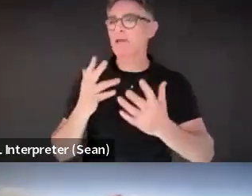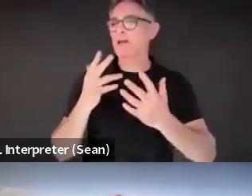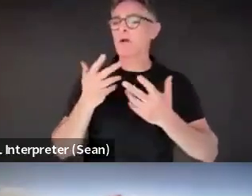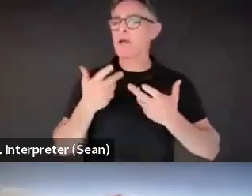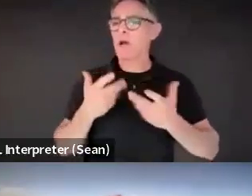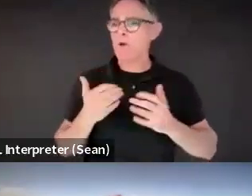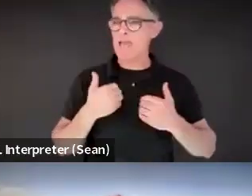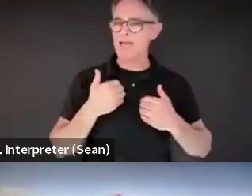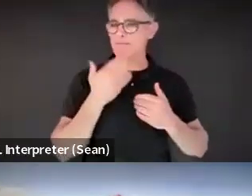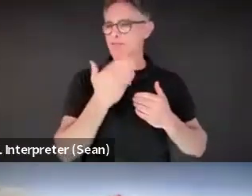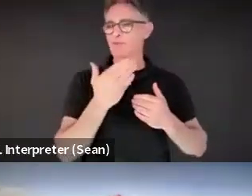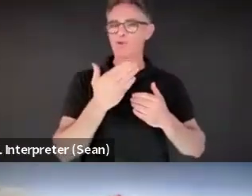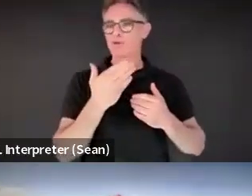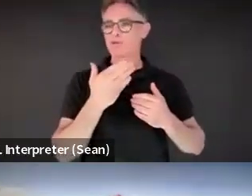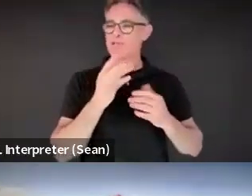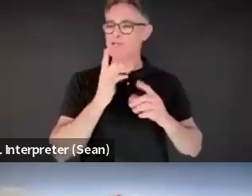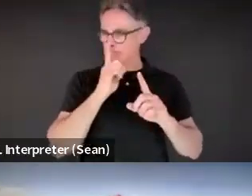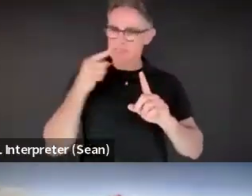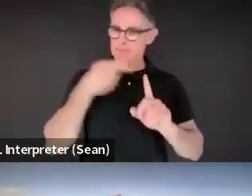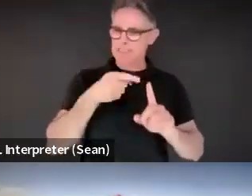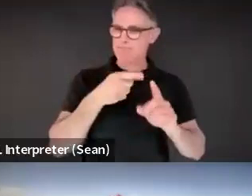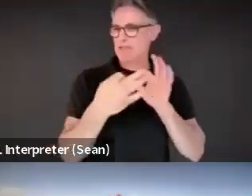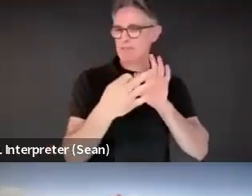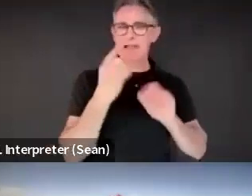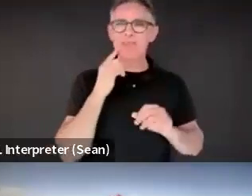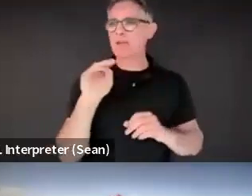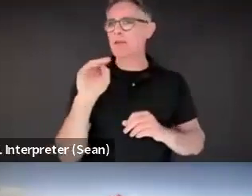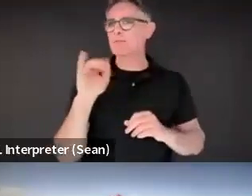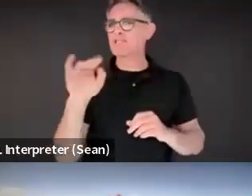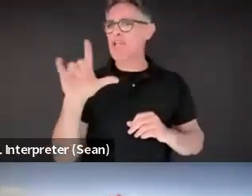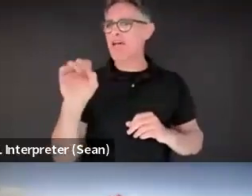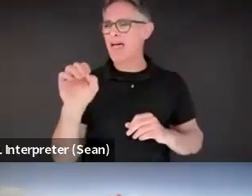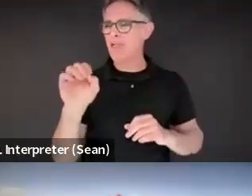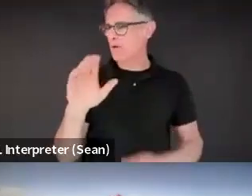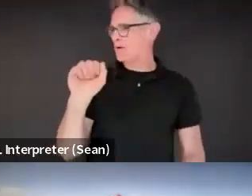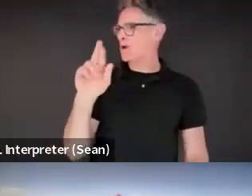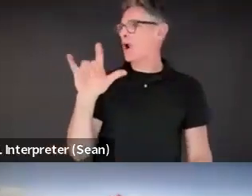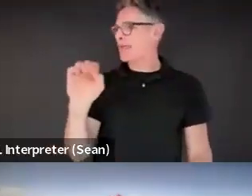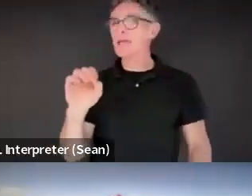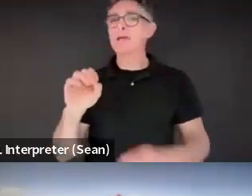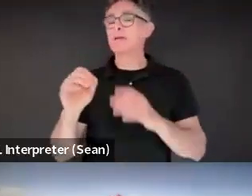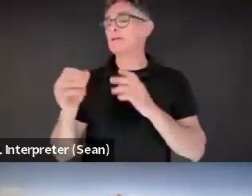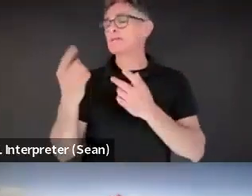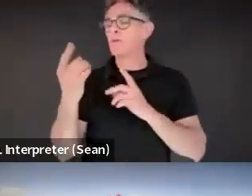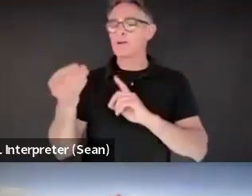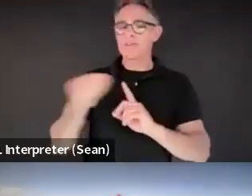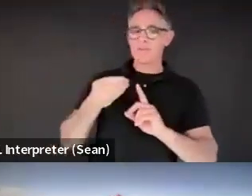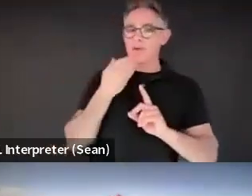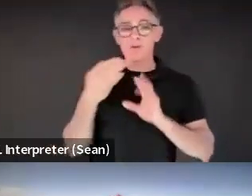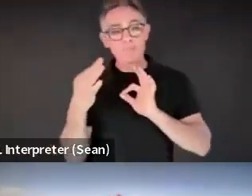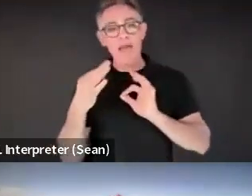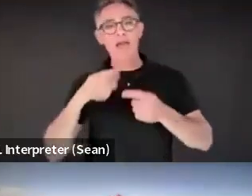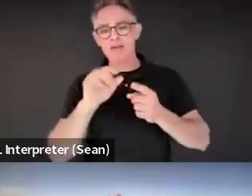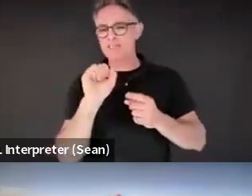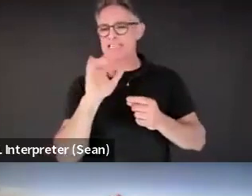got some good like specific feedback. I think it was Michelle that forwarded me, or maybe it was Carly, someone forwarded me good feedback about the Sierra